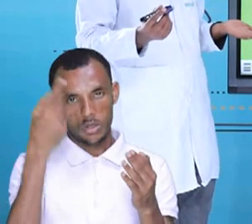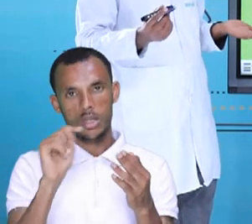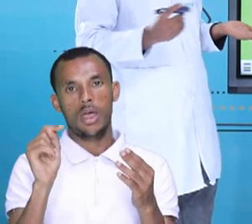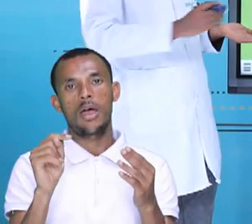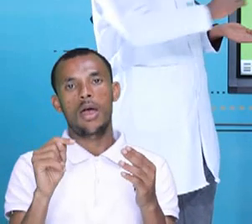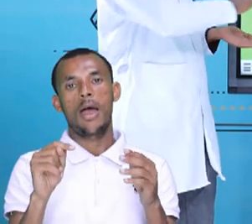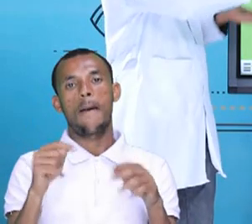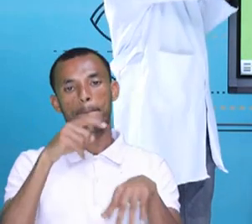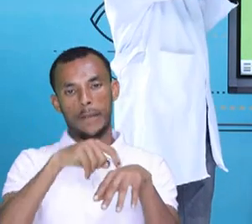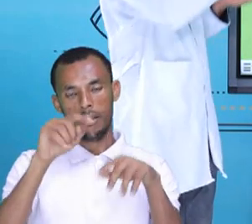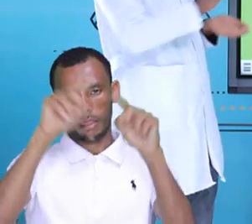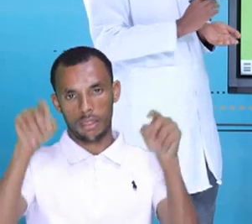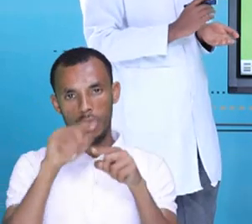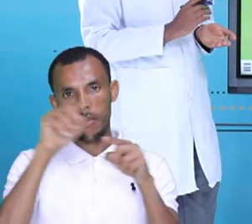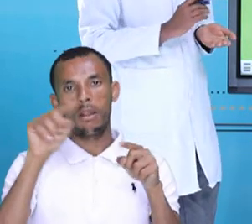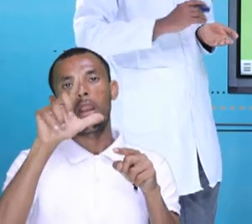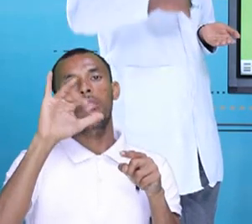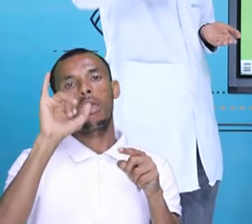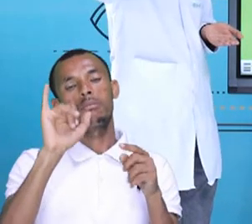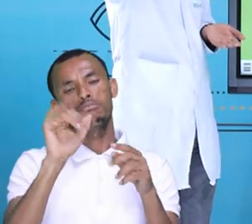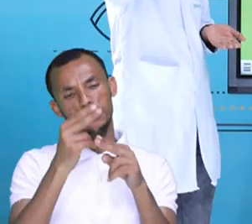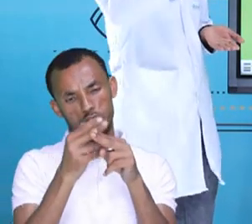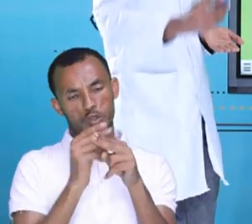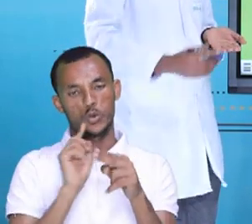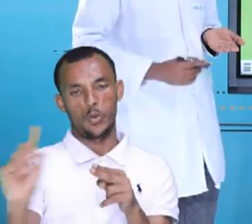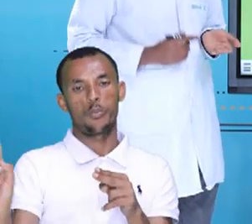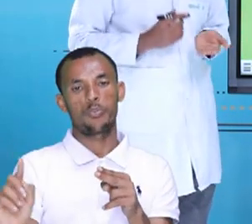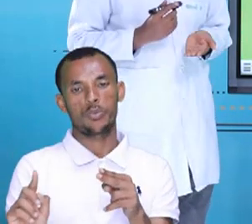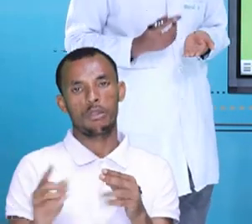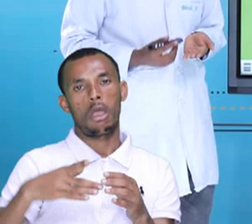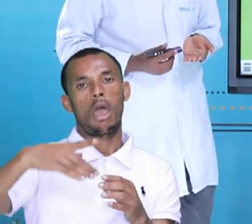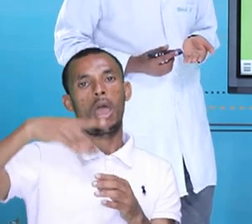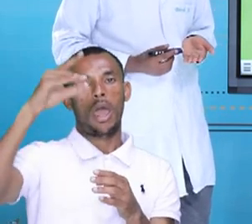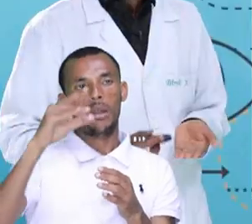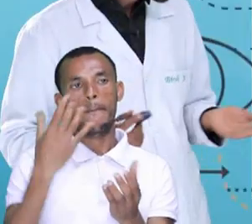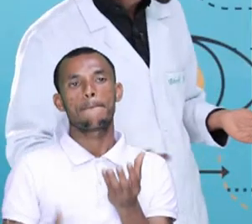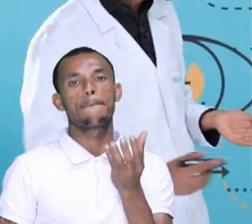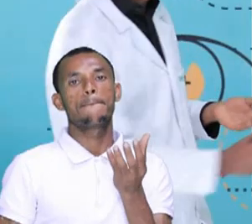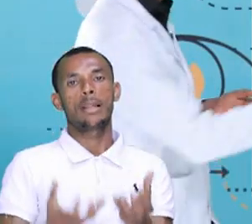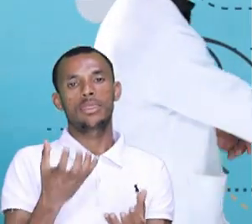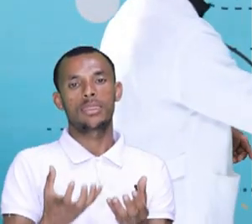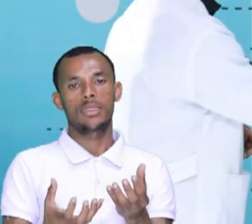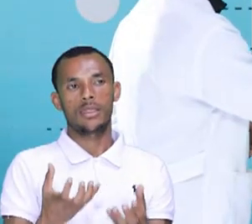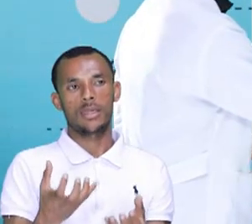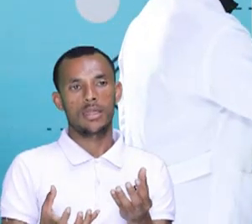periodic table properties. Lithium is the smaller the size. The smaller the size, the higher the melting point. Therefore, in